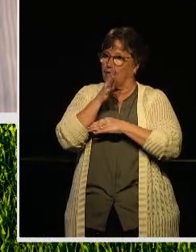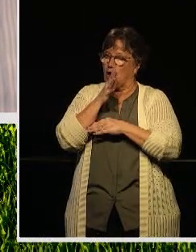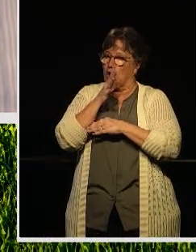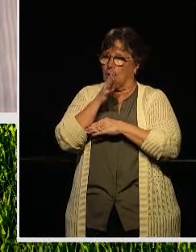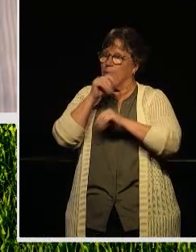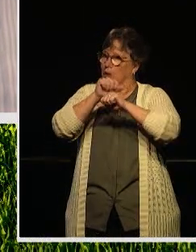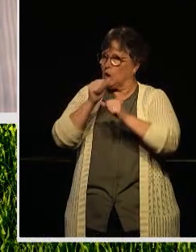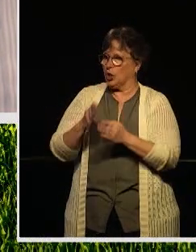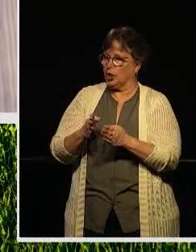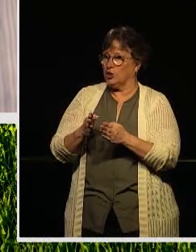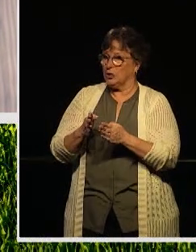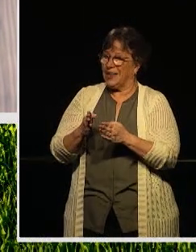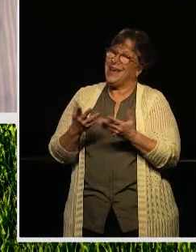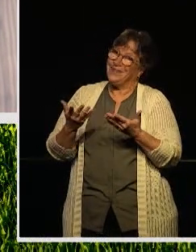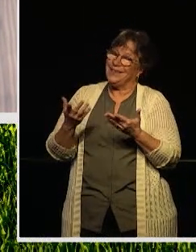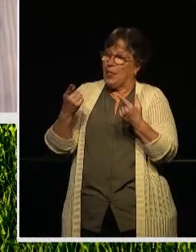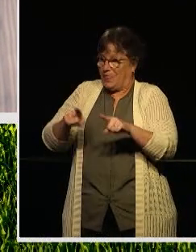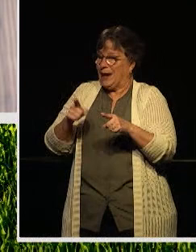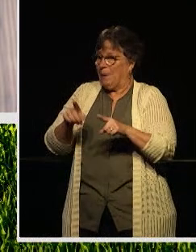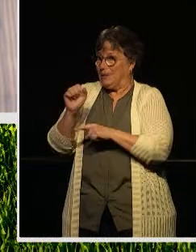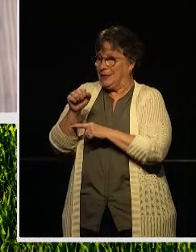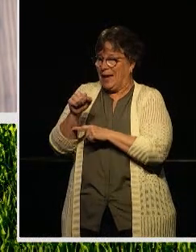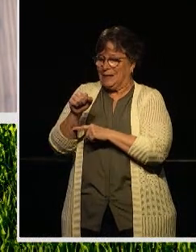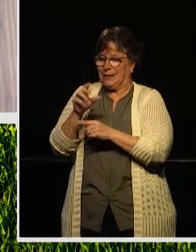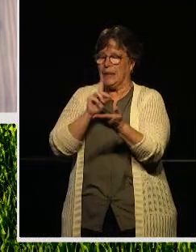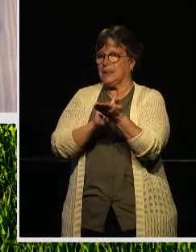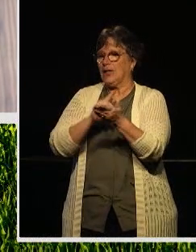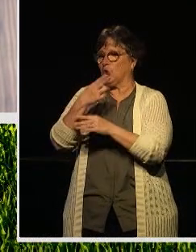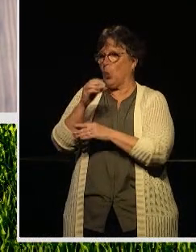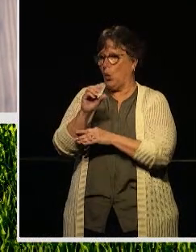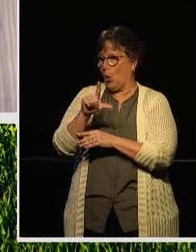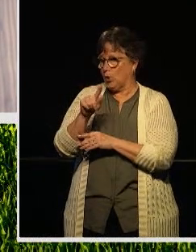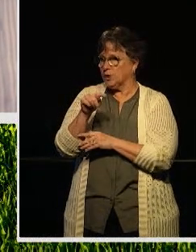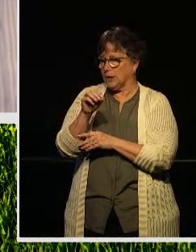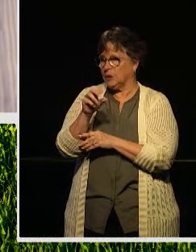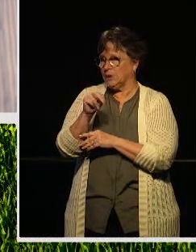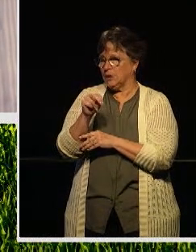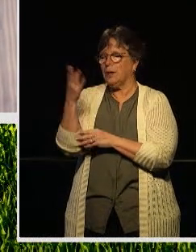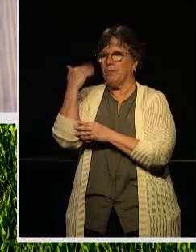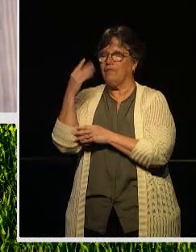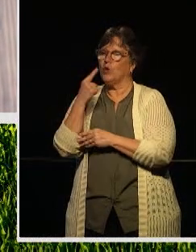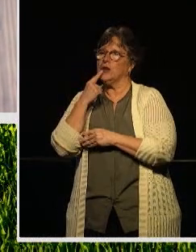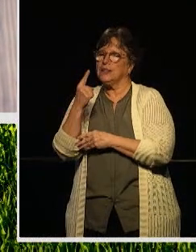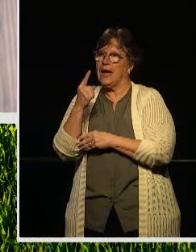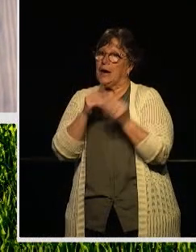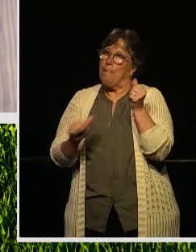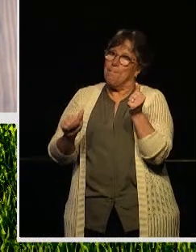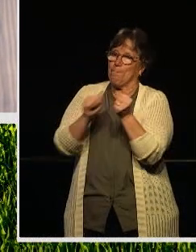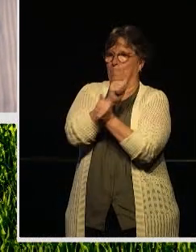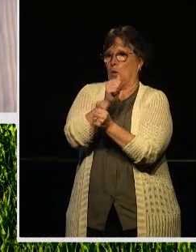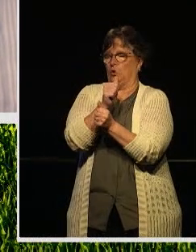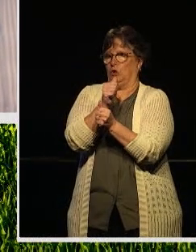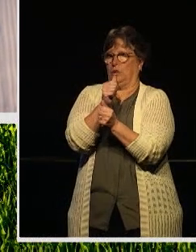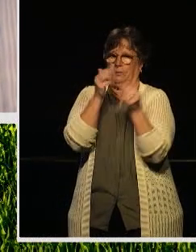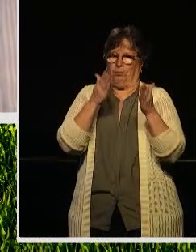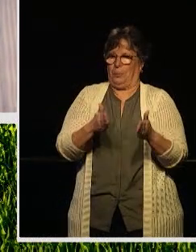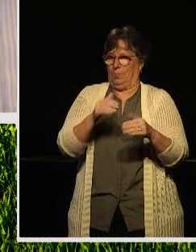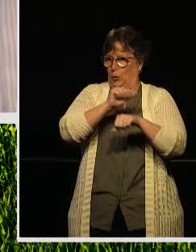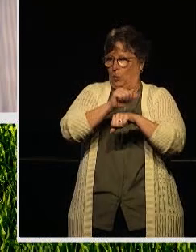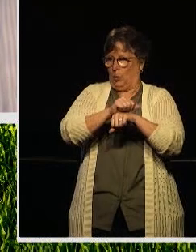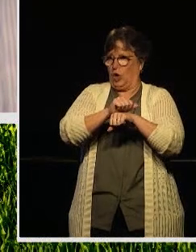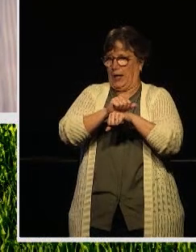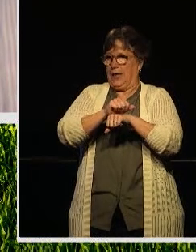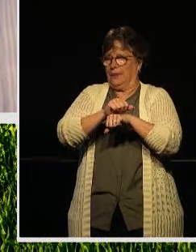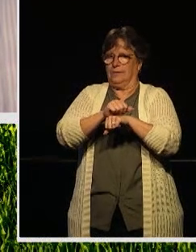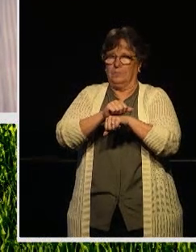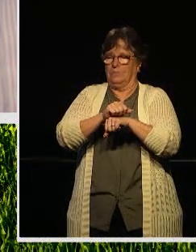extent. Dr. Holton previously mentioned that we used to have a majority of our population working in agriculture. Now we're down to 4%.